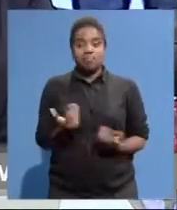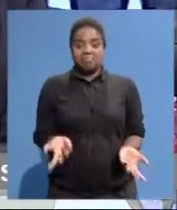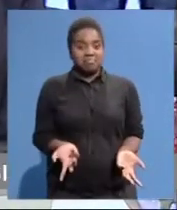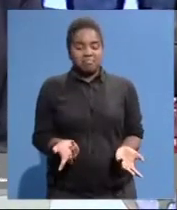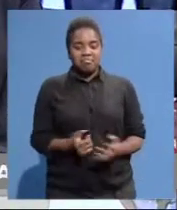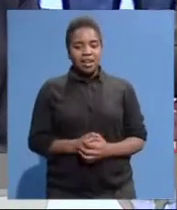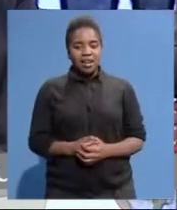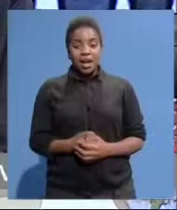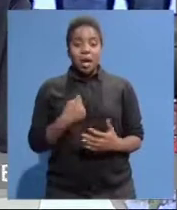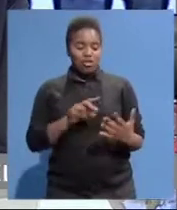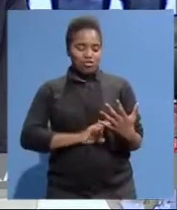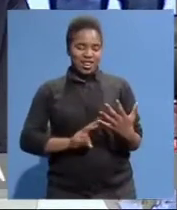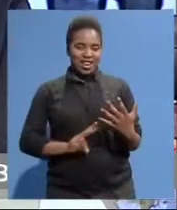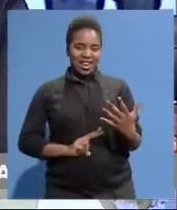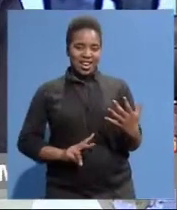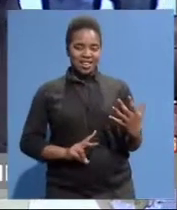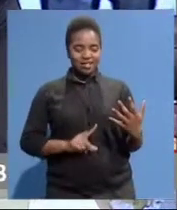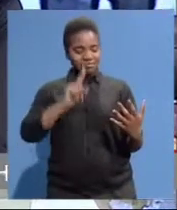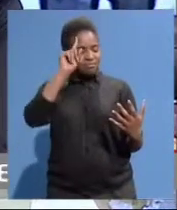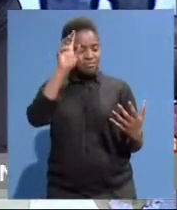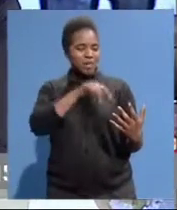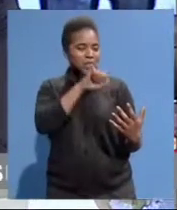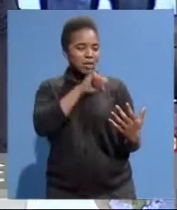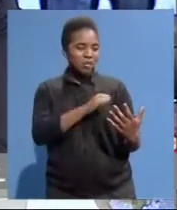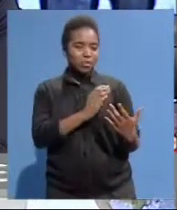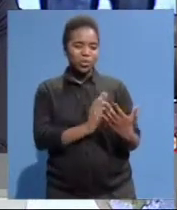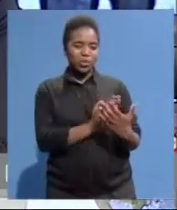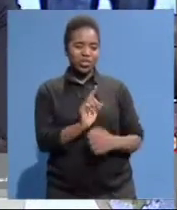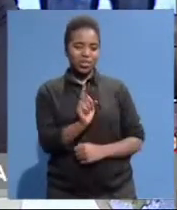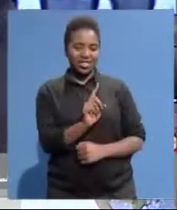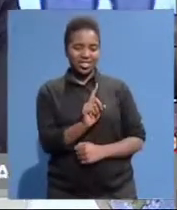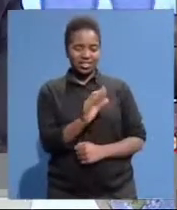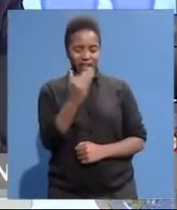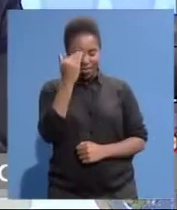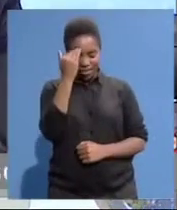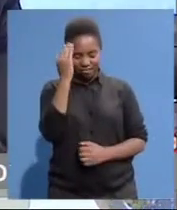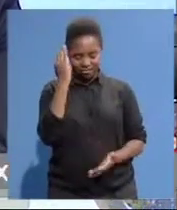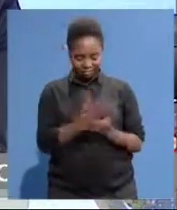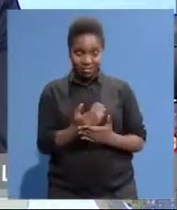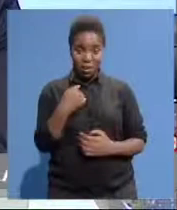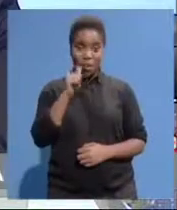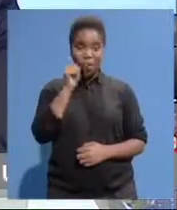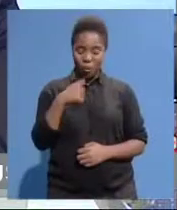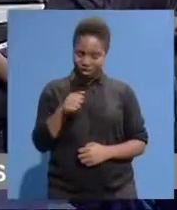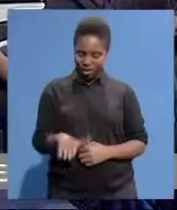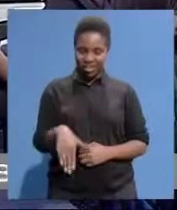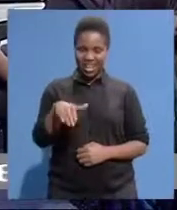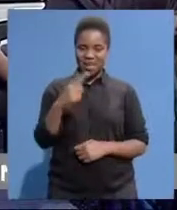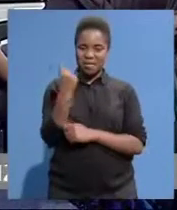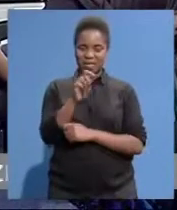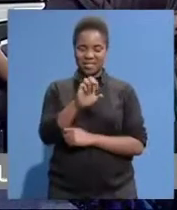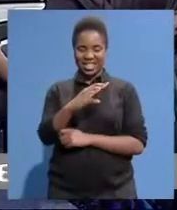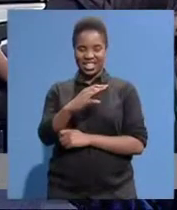I've read a little bit on the kind of music Dad Mandela loved. And I know for a fact that growing up in the rural Eastern Cape as